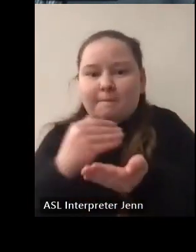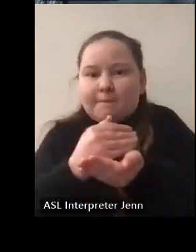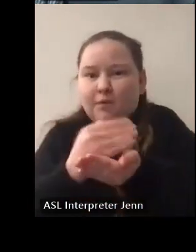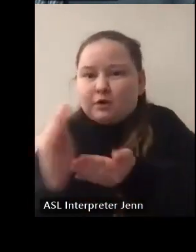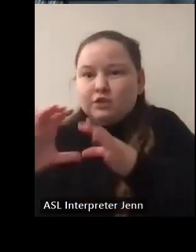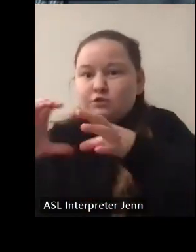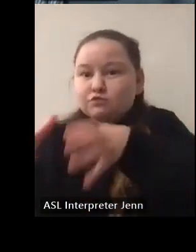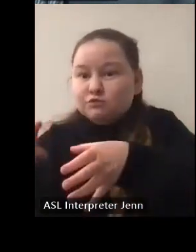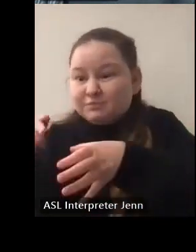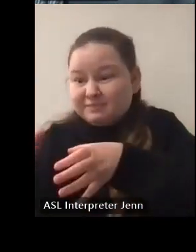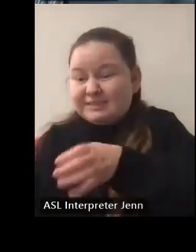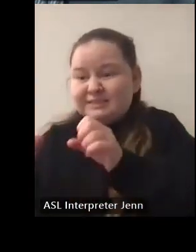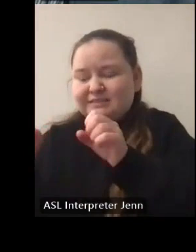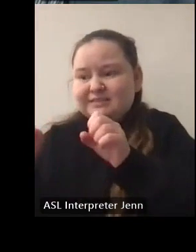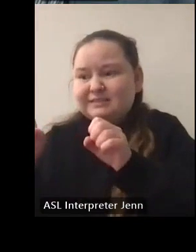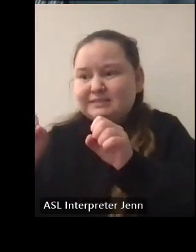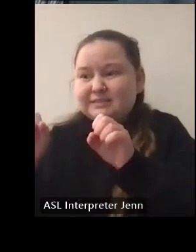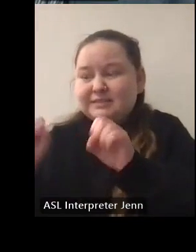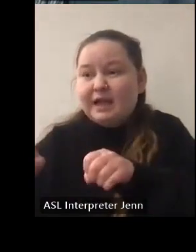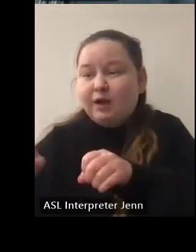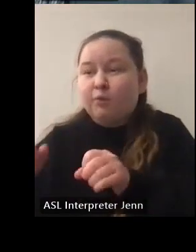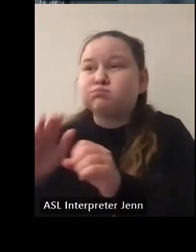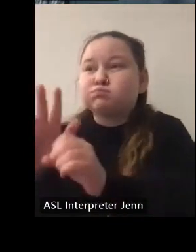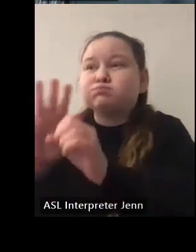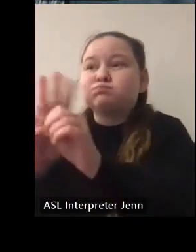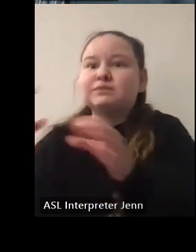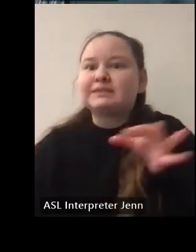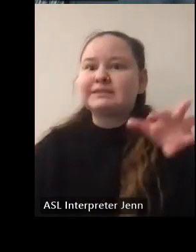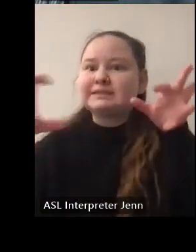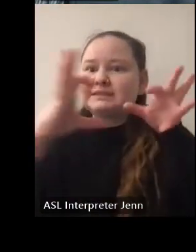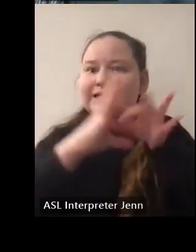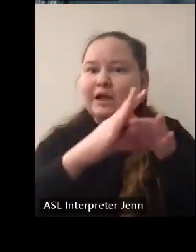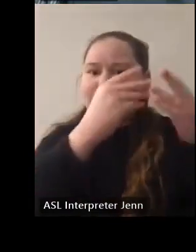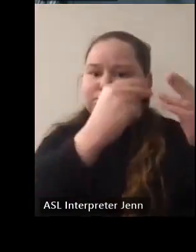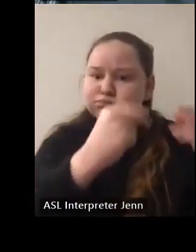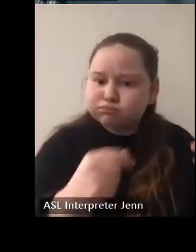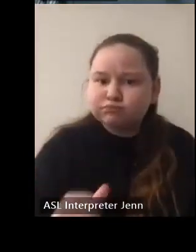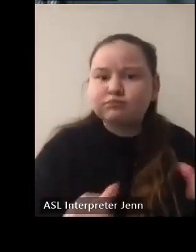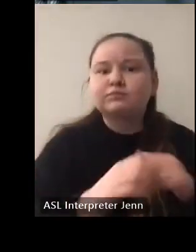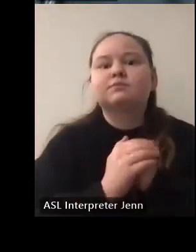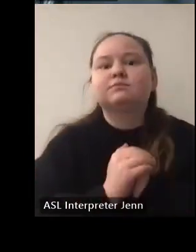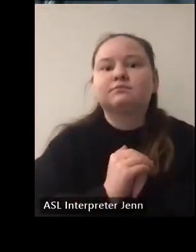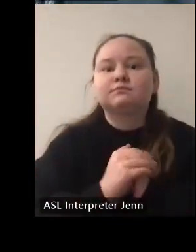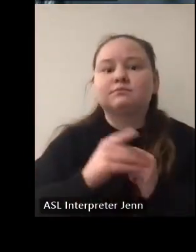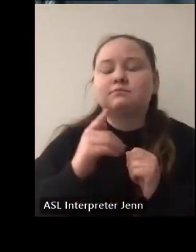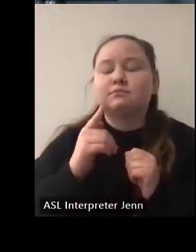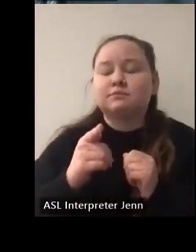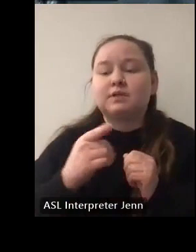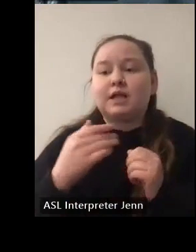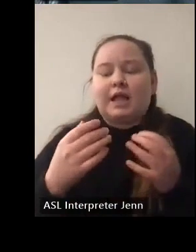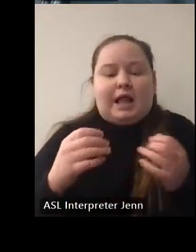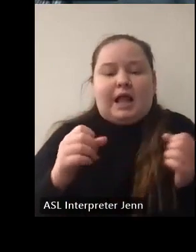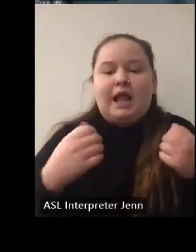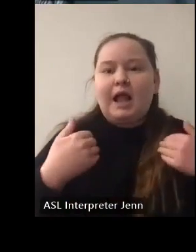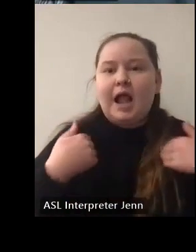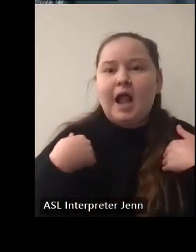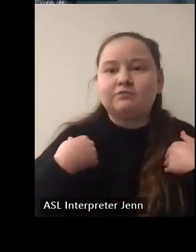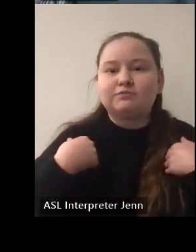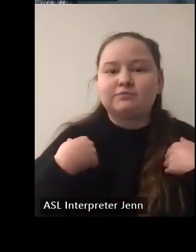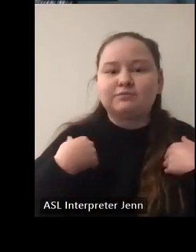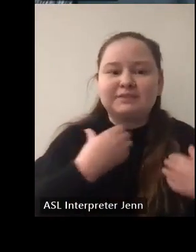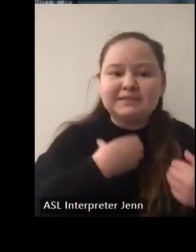as fluctuating, fluid, and interconnected, reflecting a vast array of possible desires and